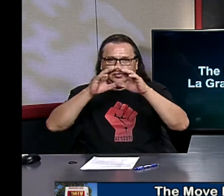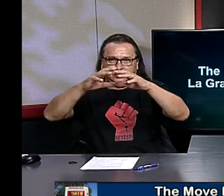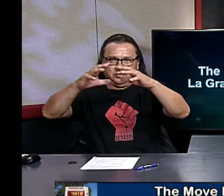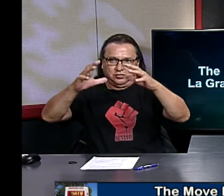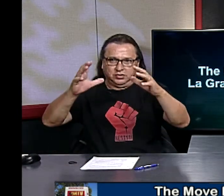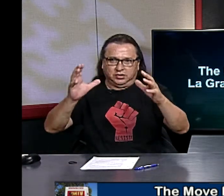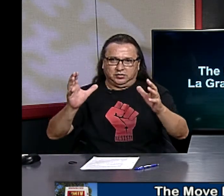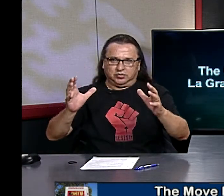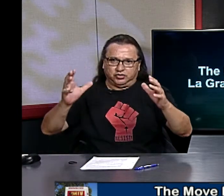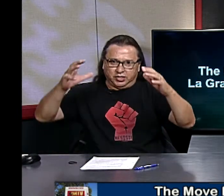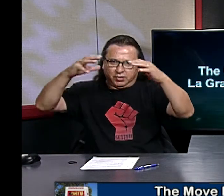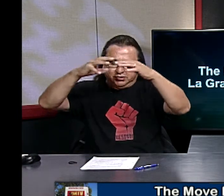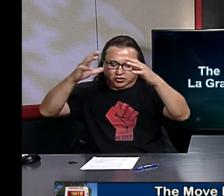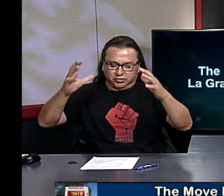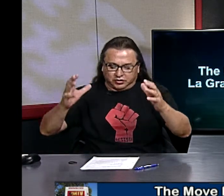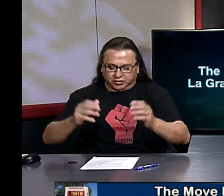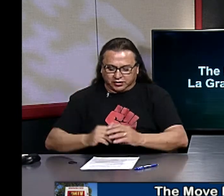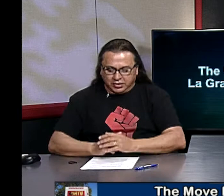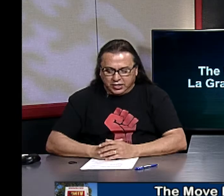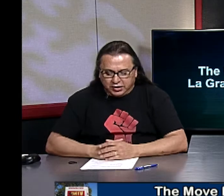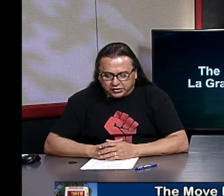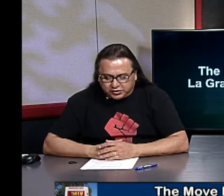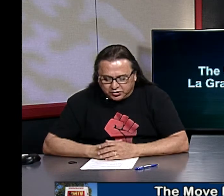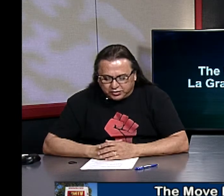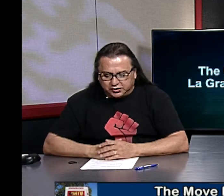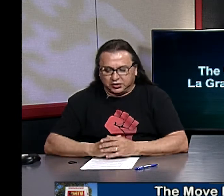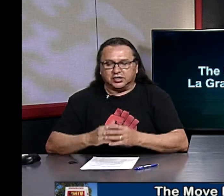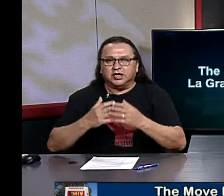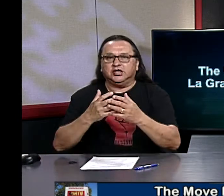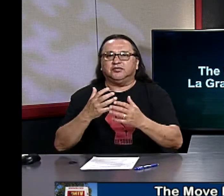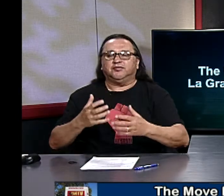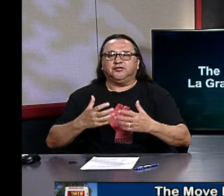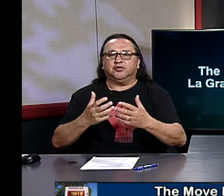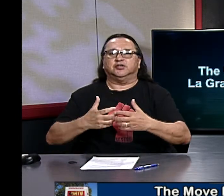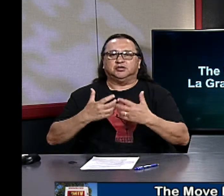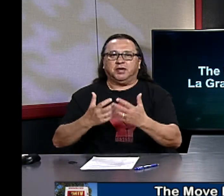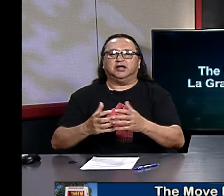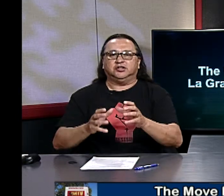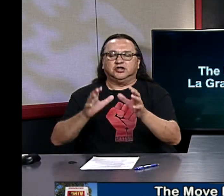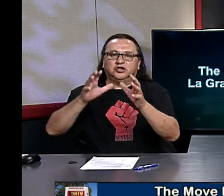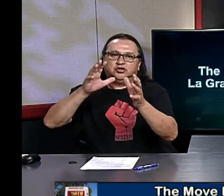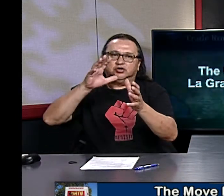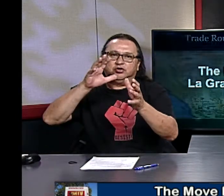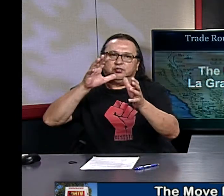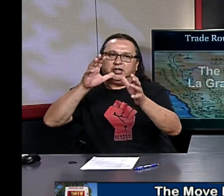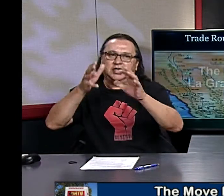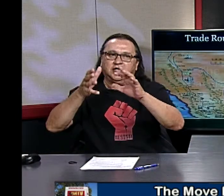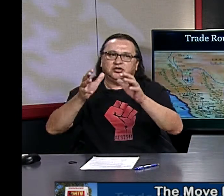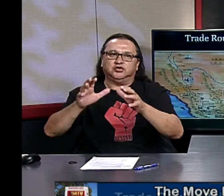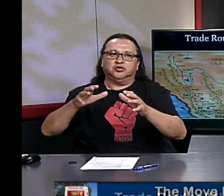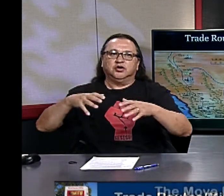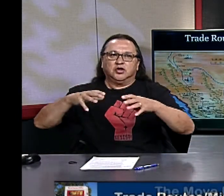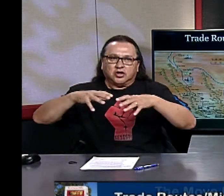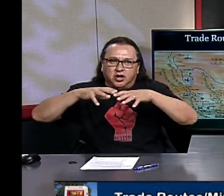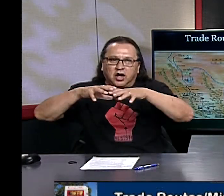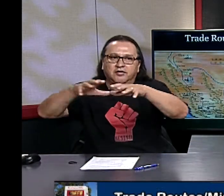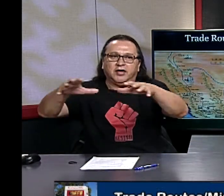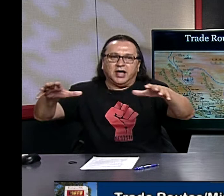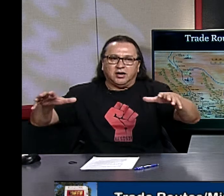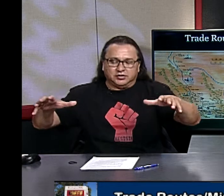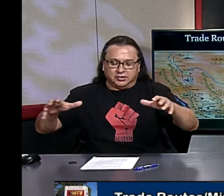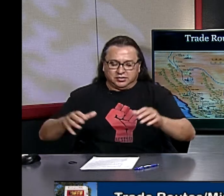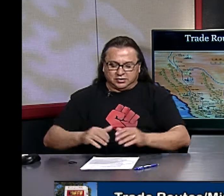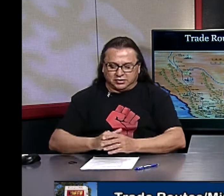of the trade routes to the north. And so there's a need for the Spanish to begin to